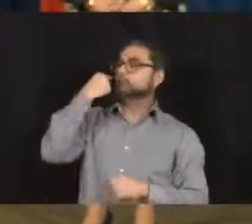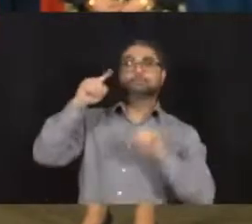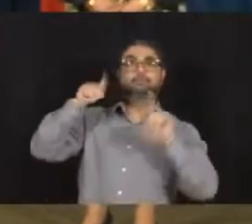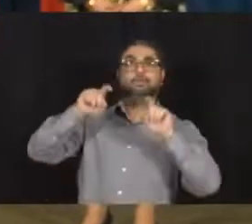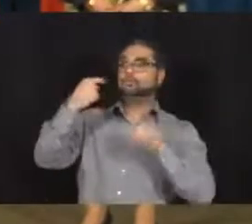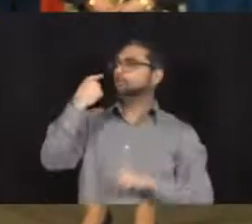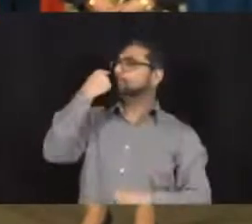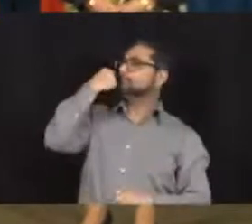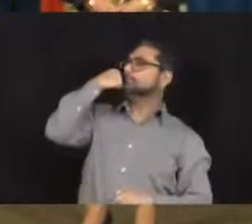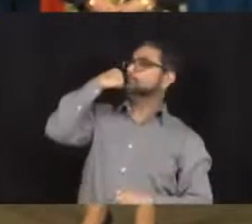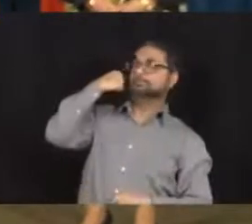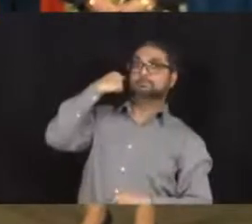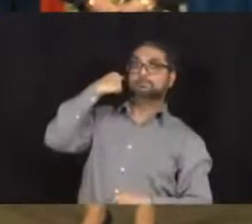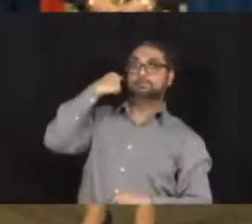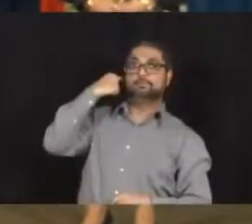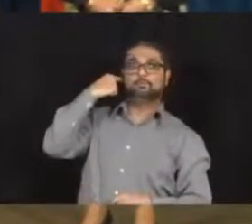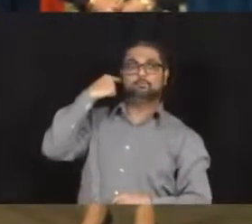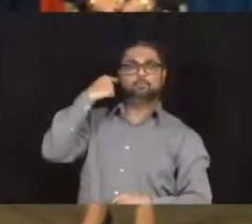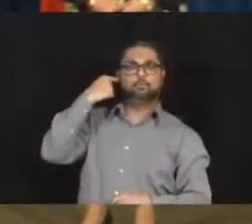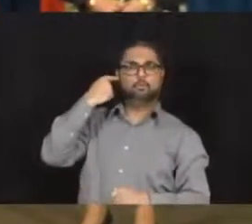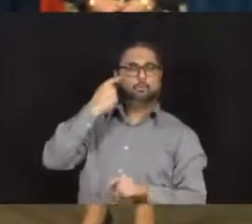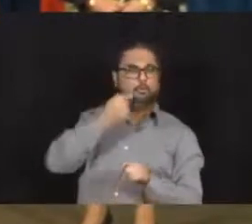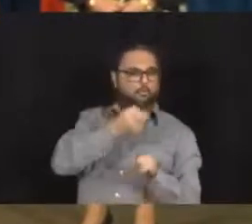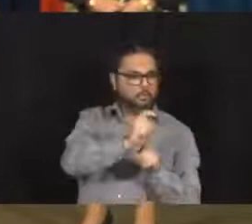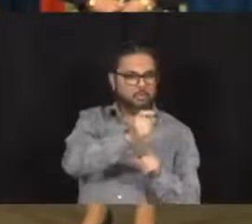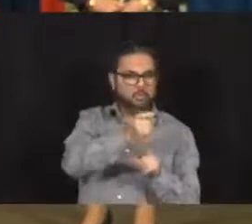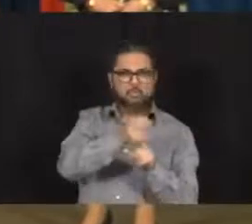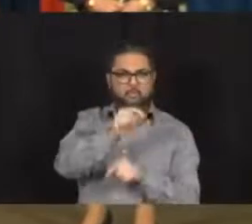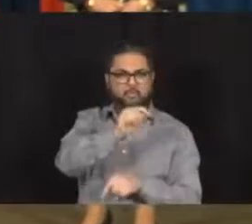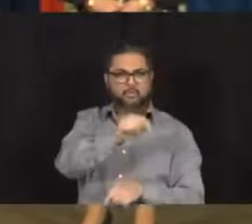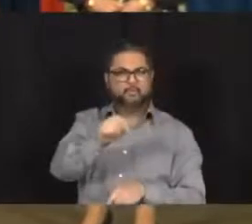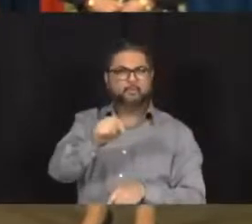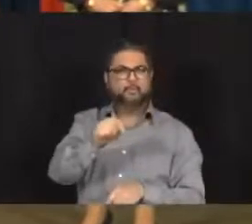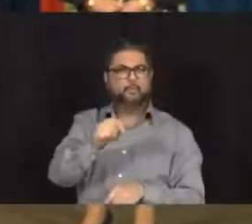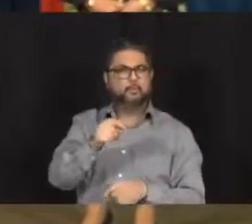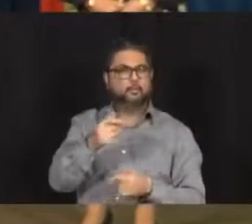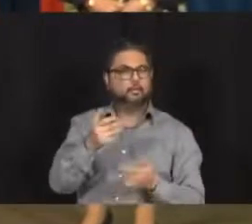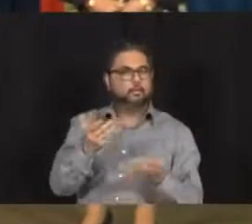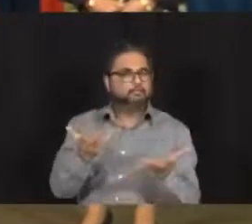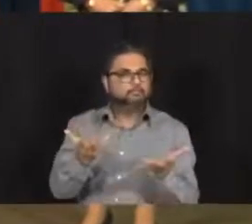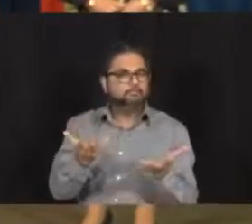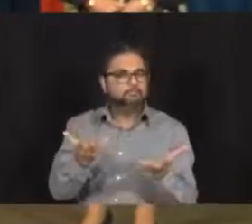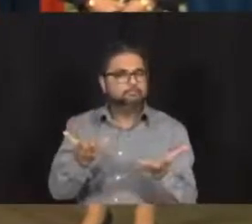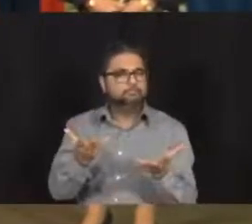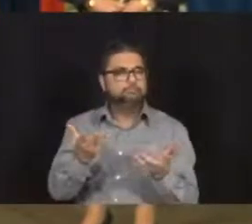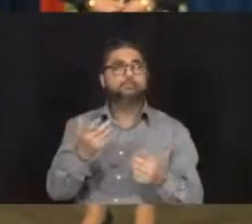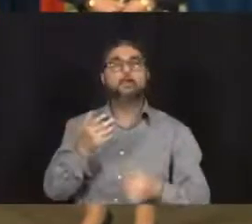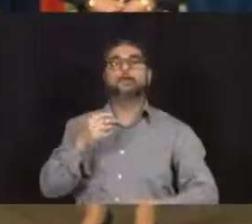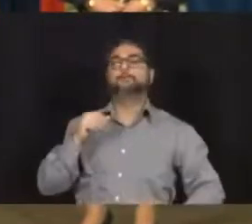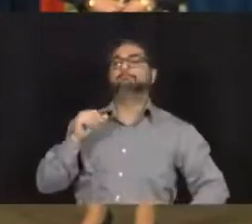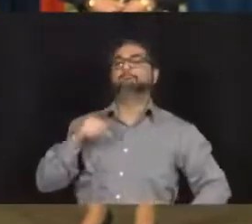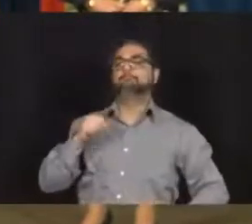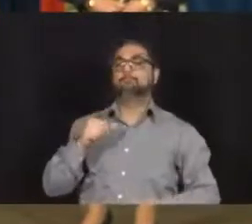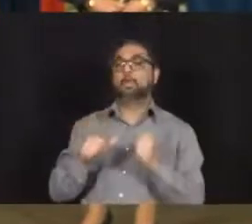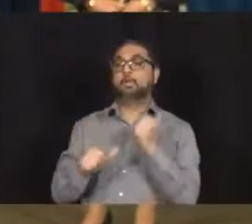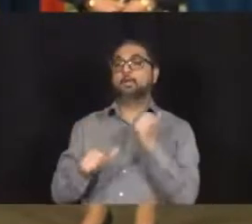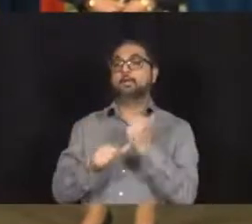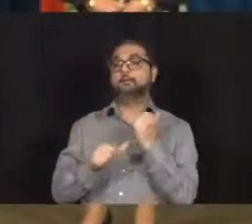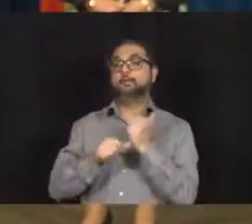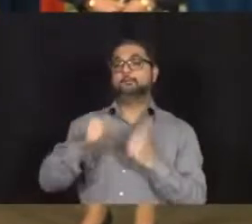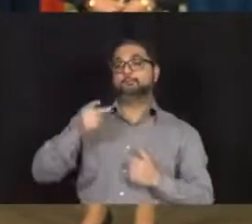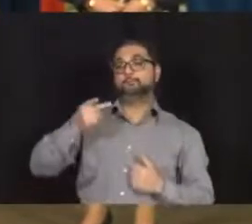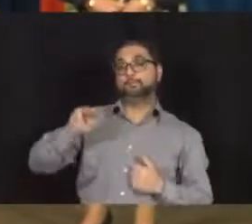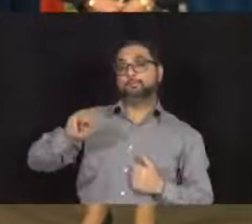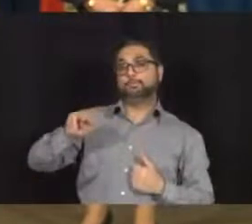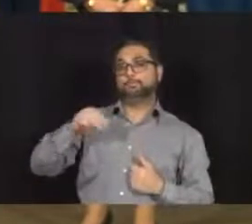So a lot of these, I had this conversation with the Deputy Prime Minister. There was a couple shipments, and we do joint procurement with the federal